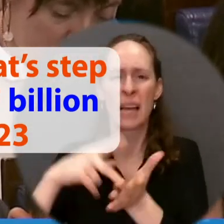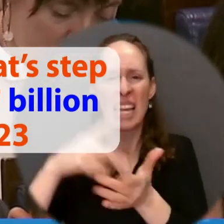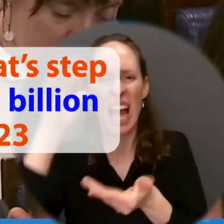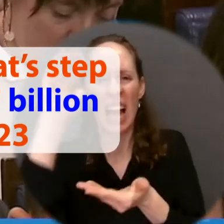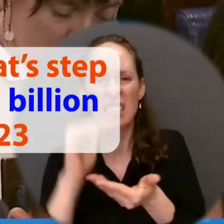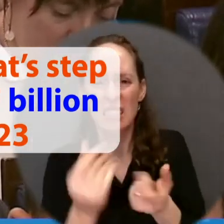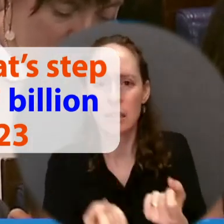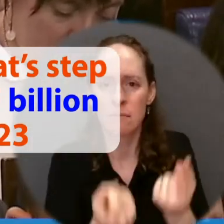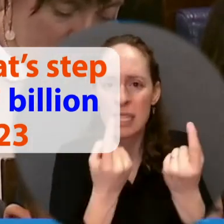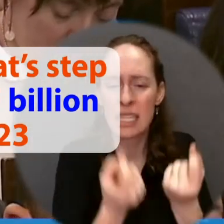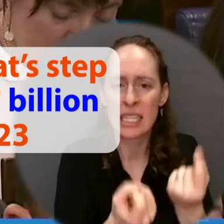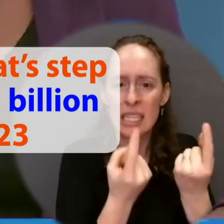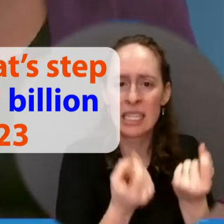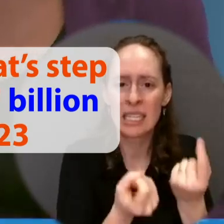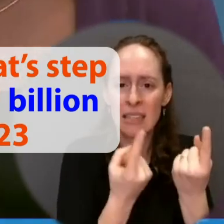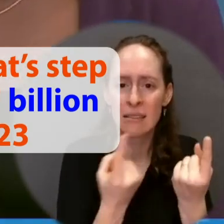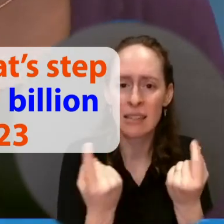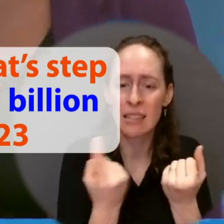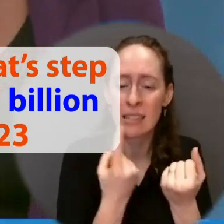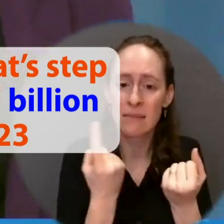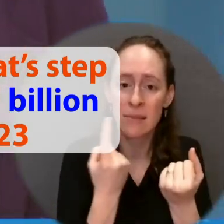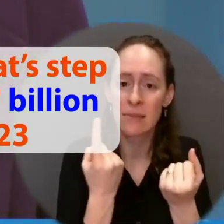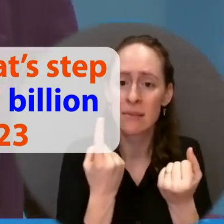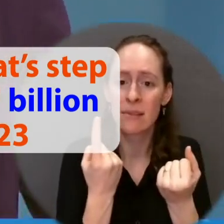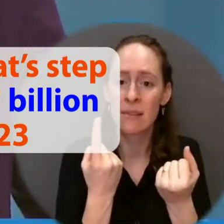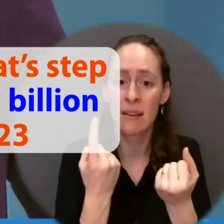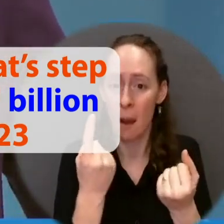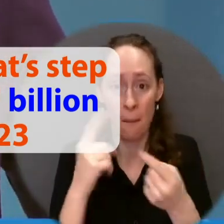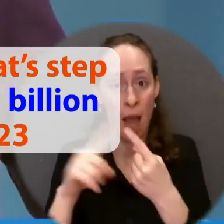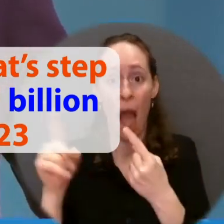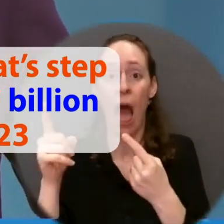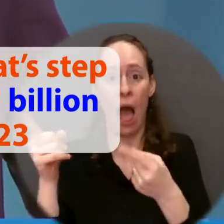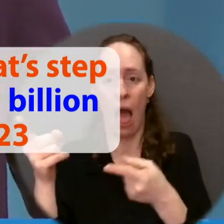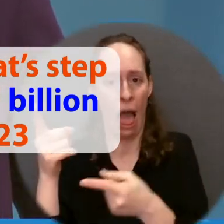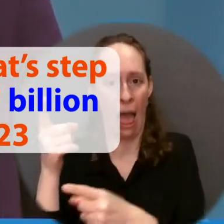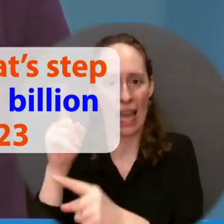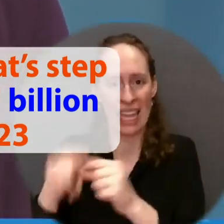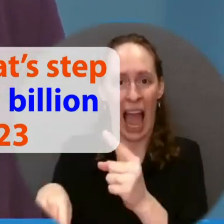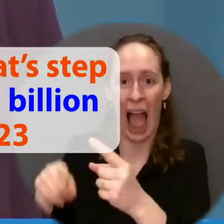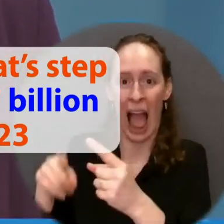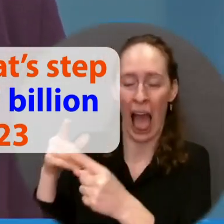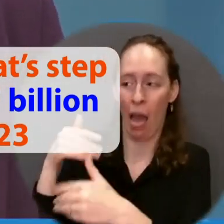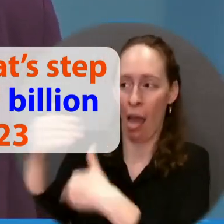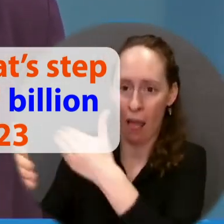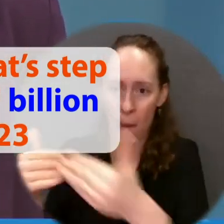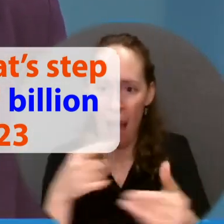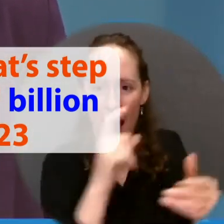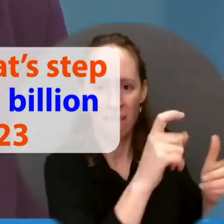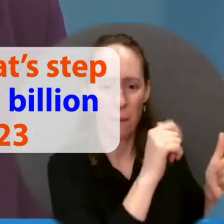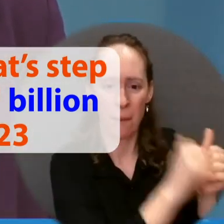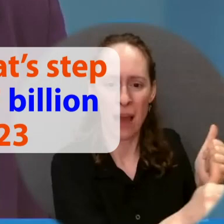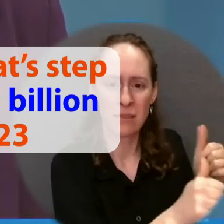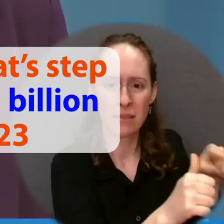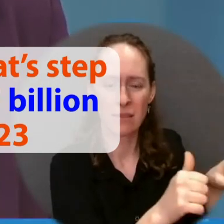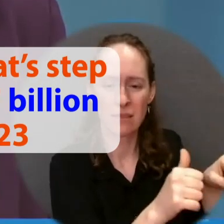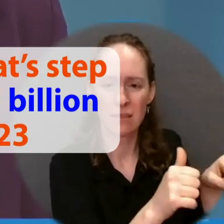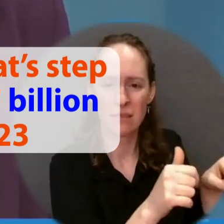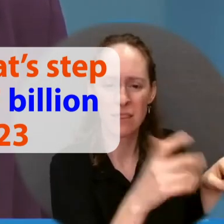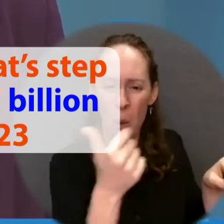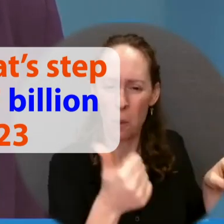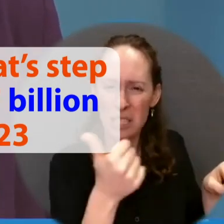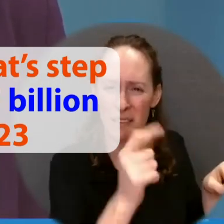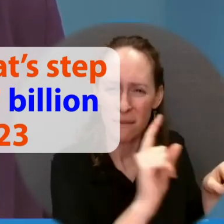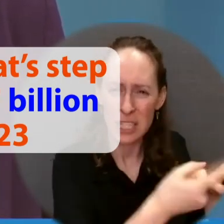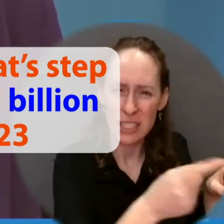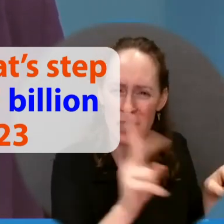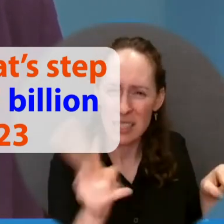debt limit? Well, I mean, I guess I'm just trying to figure out sort of the process here. Like, what's step one and what's step two? I don't think